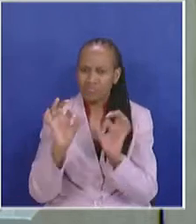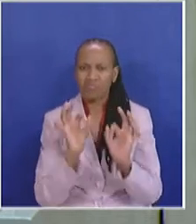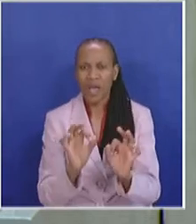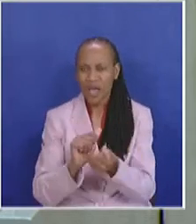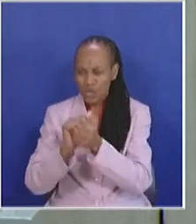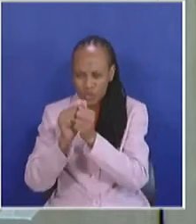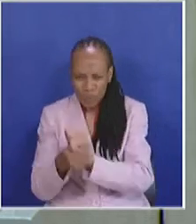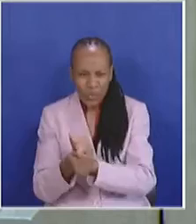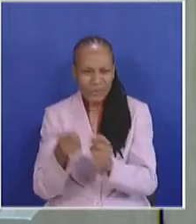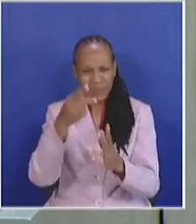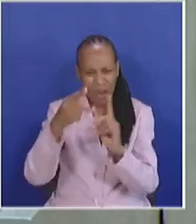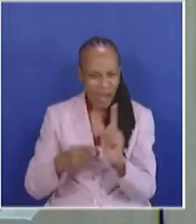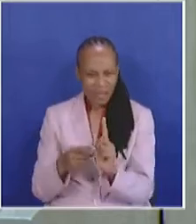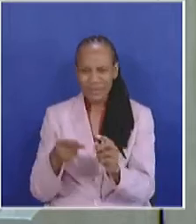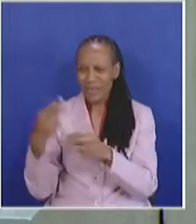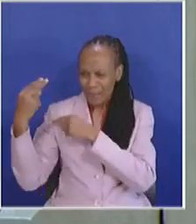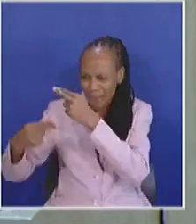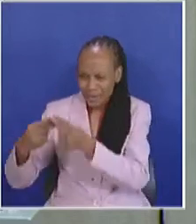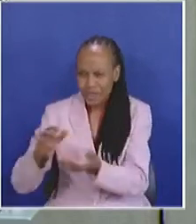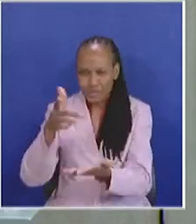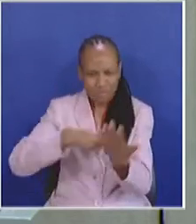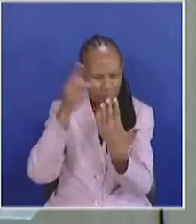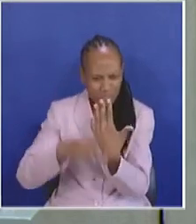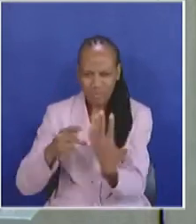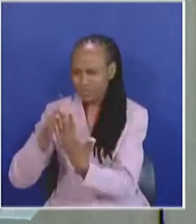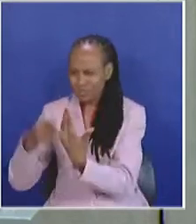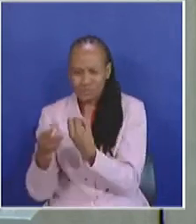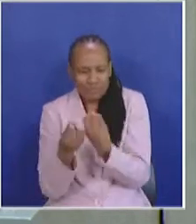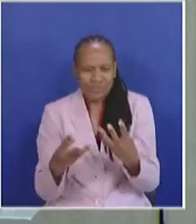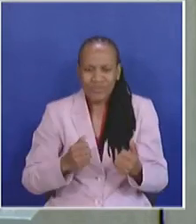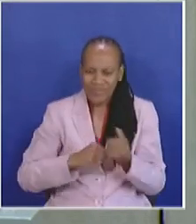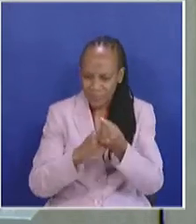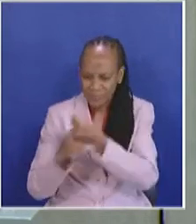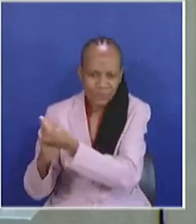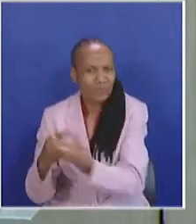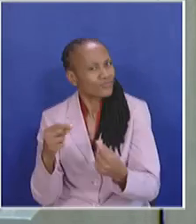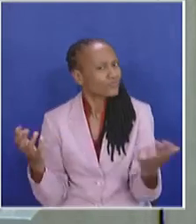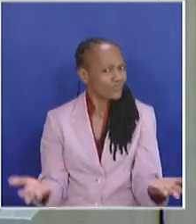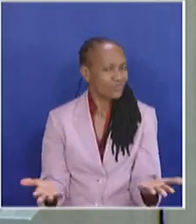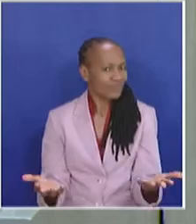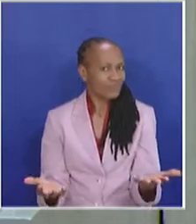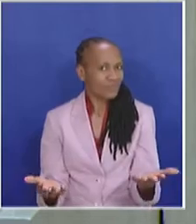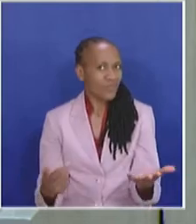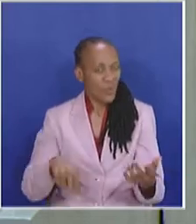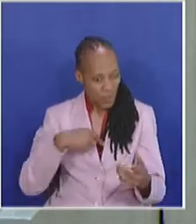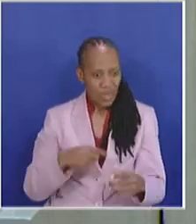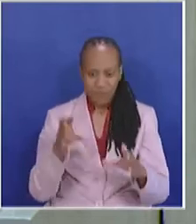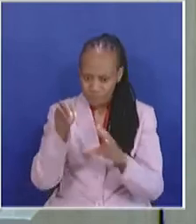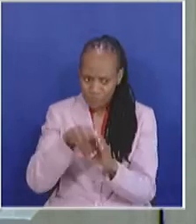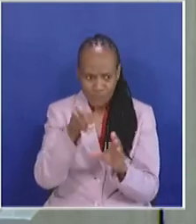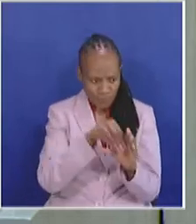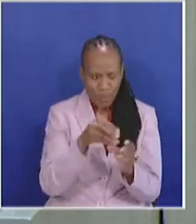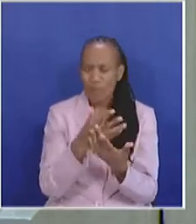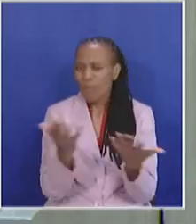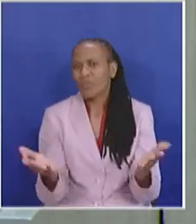sports, arts, heritage projects. These are just a few projects on social infrastructure investment that we have provided. And of